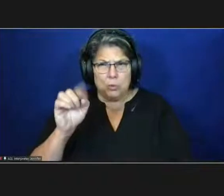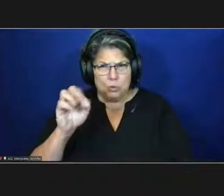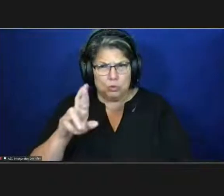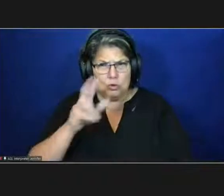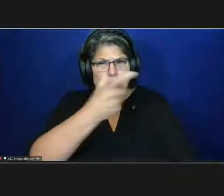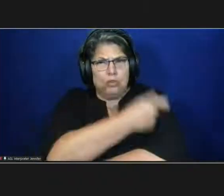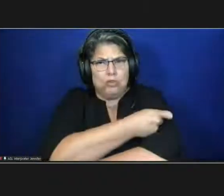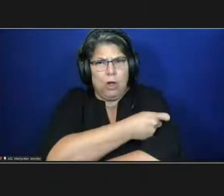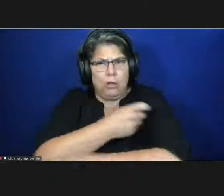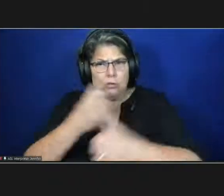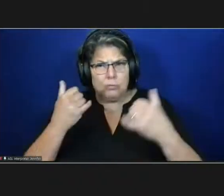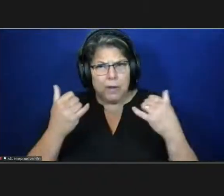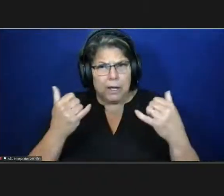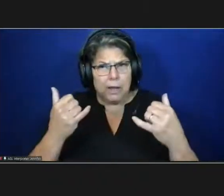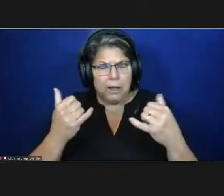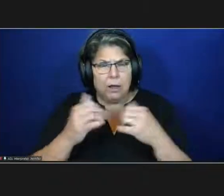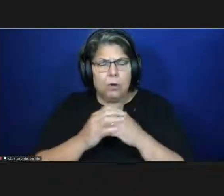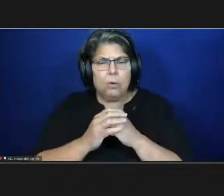now, and